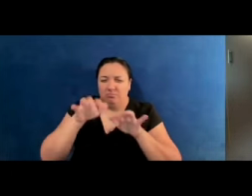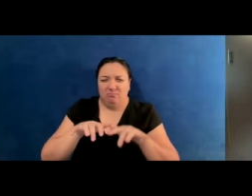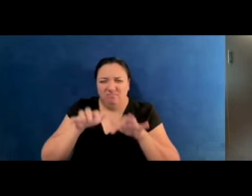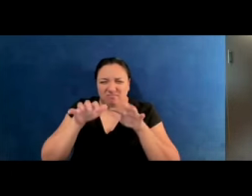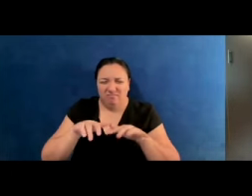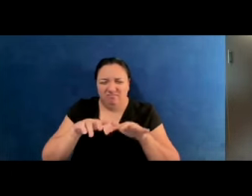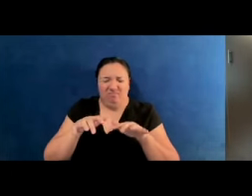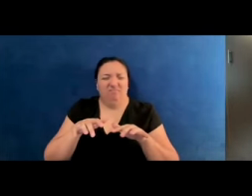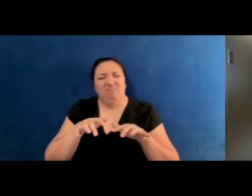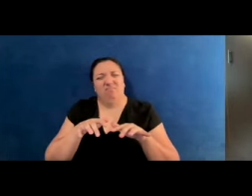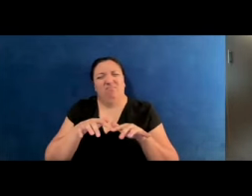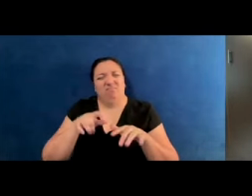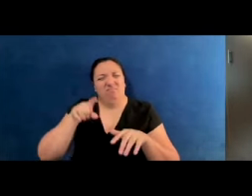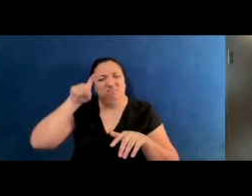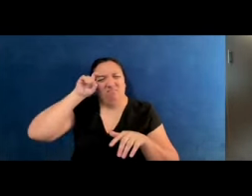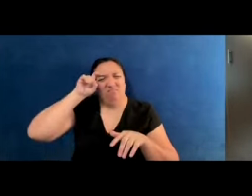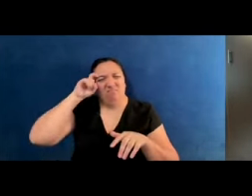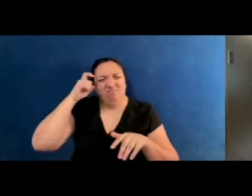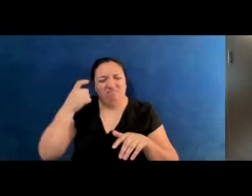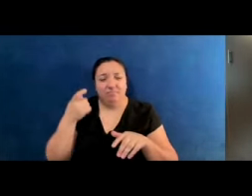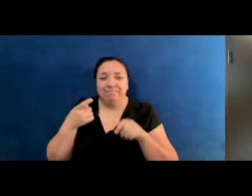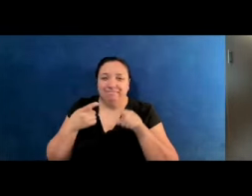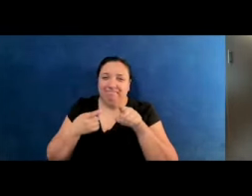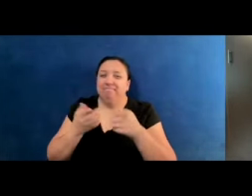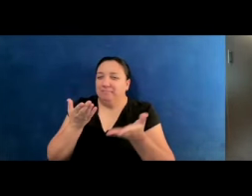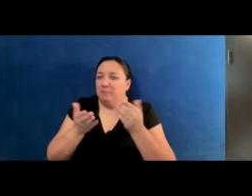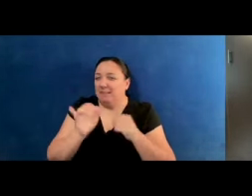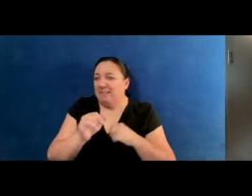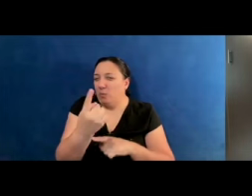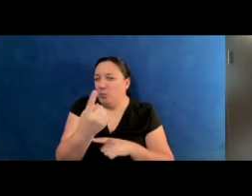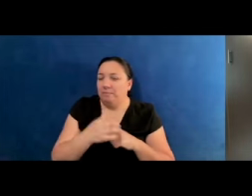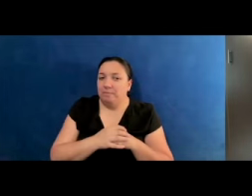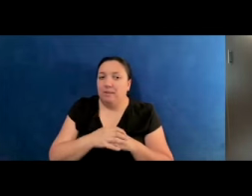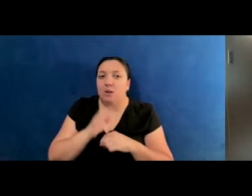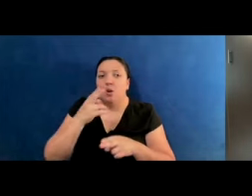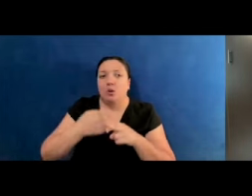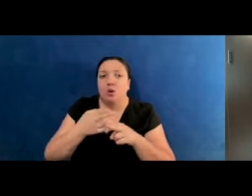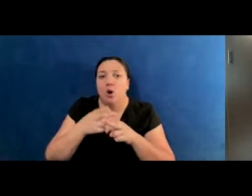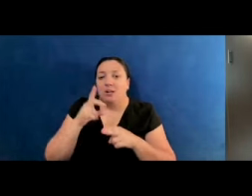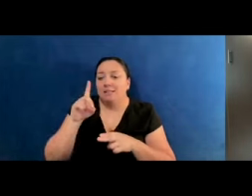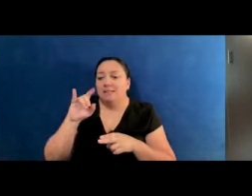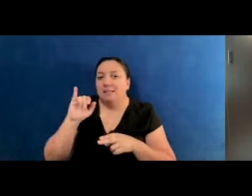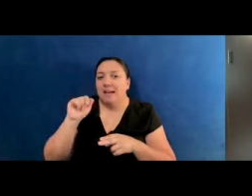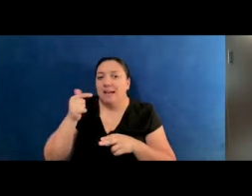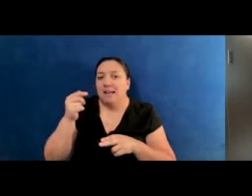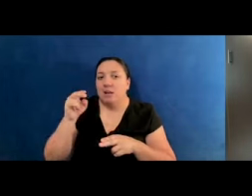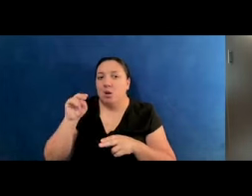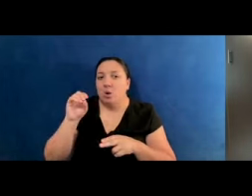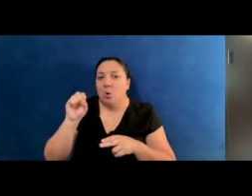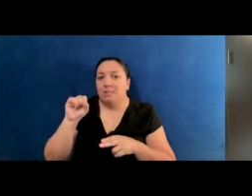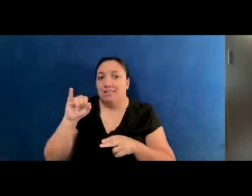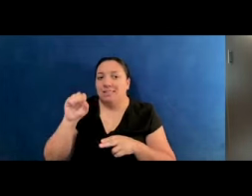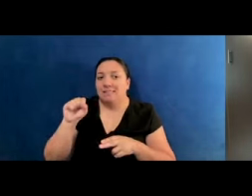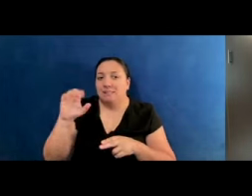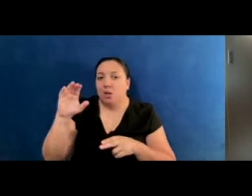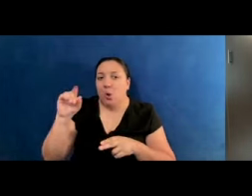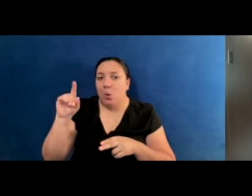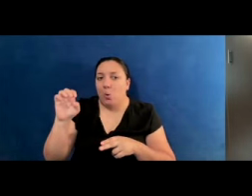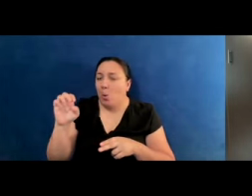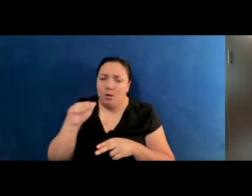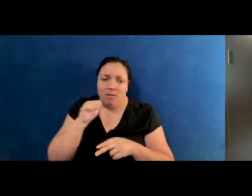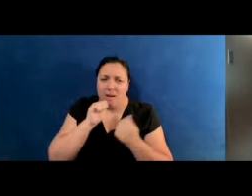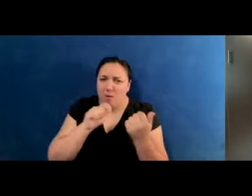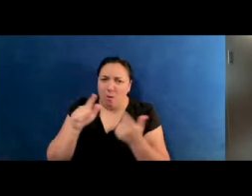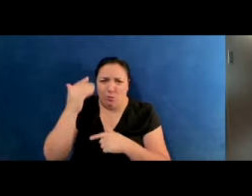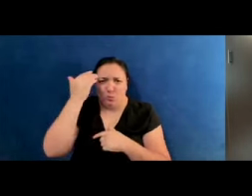you're applying for an ABLE account. This might be one of those. It's called a diagnosis code. Not everybody knows what their